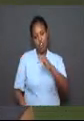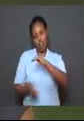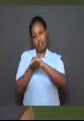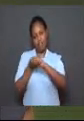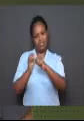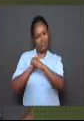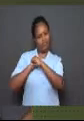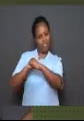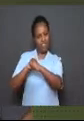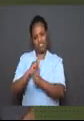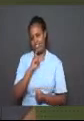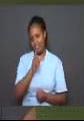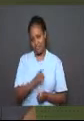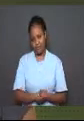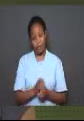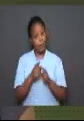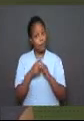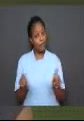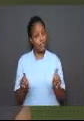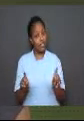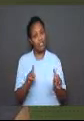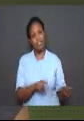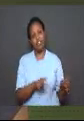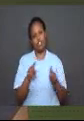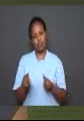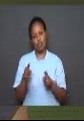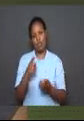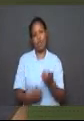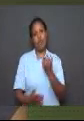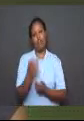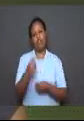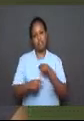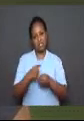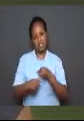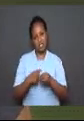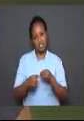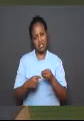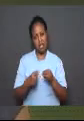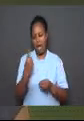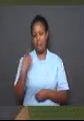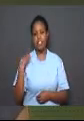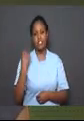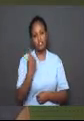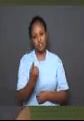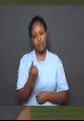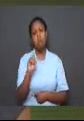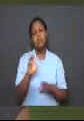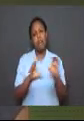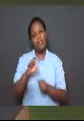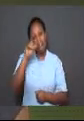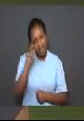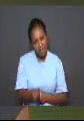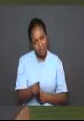corruption. Specifically, we will talk about what individuals can do